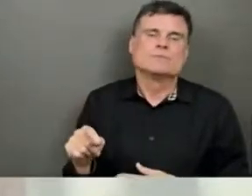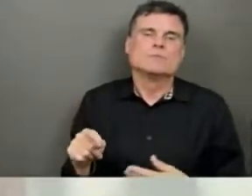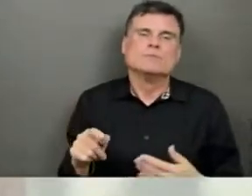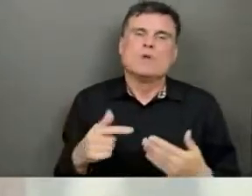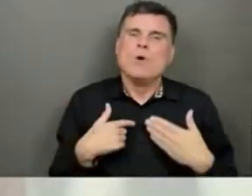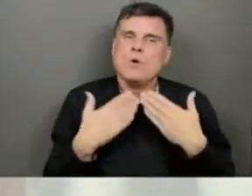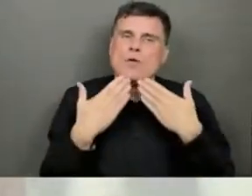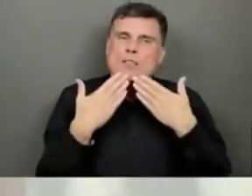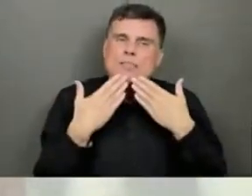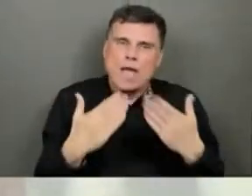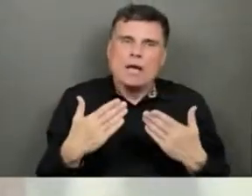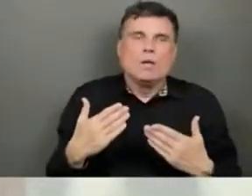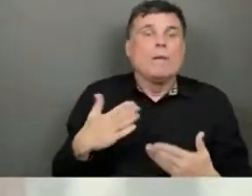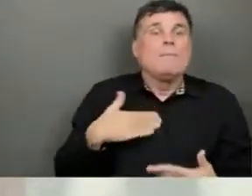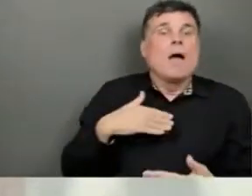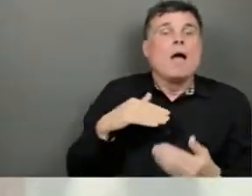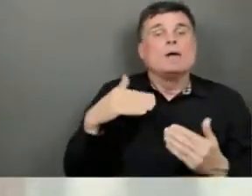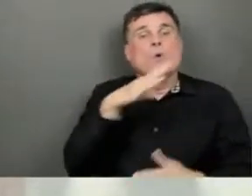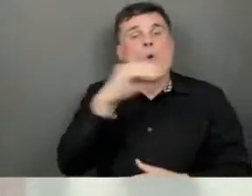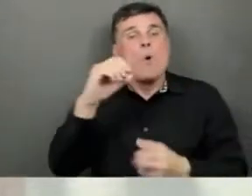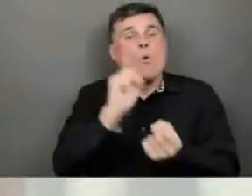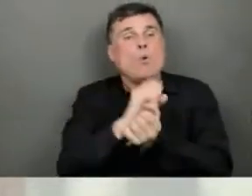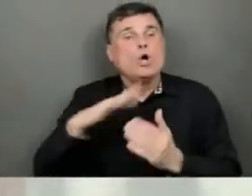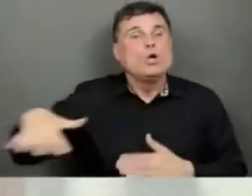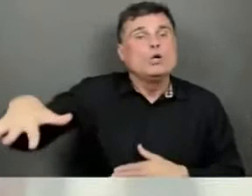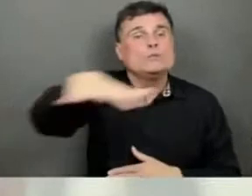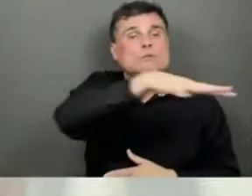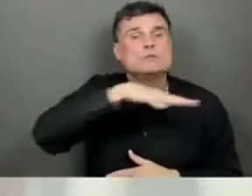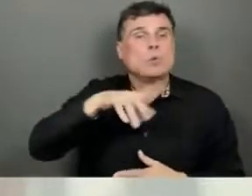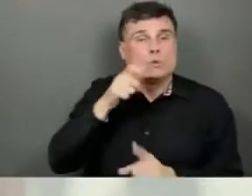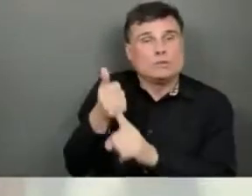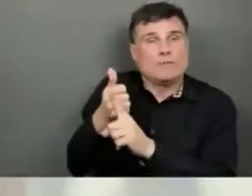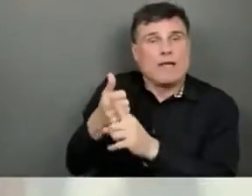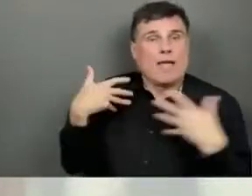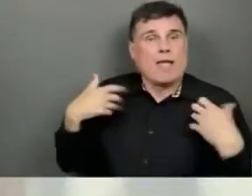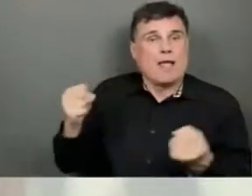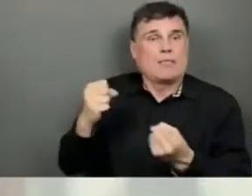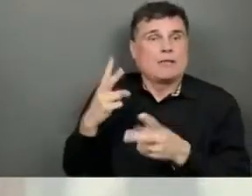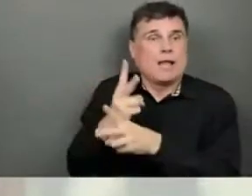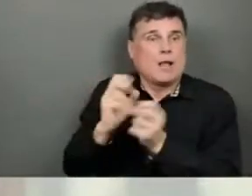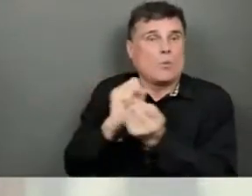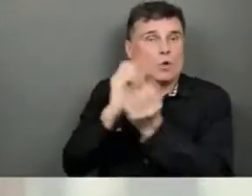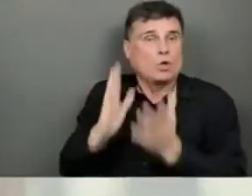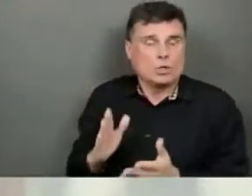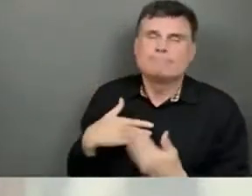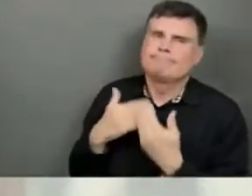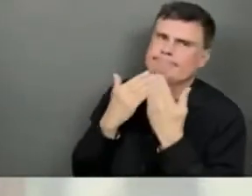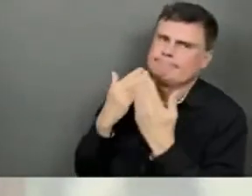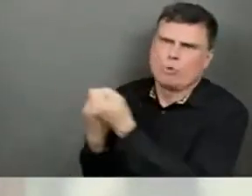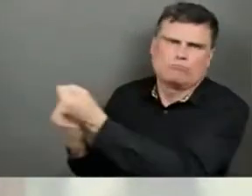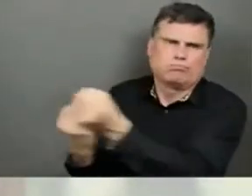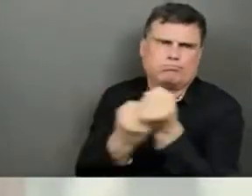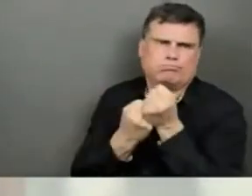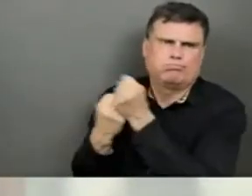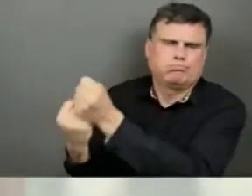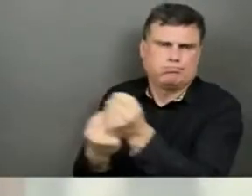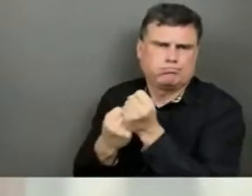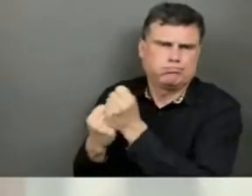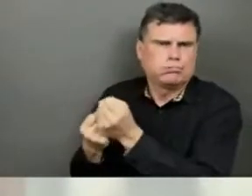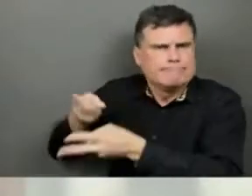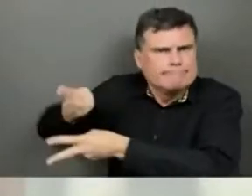have so banded together to do the best that they can for each other and for the people that we care for.